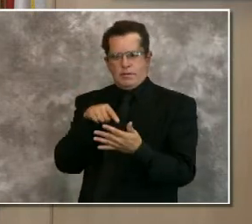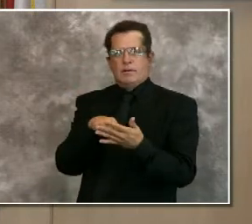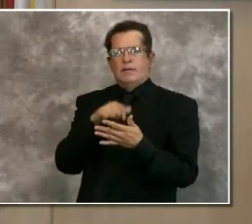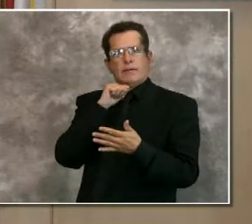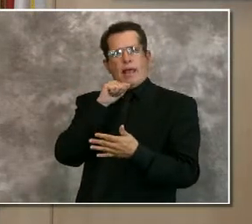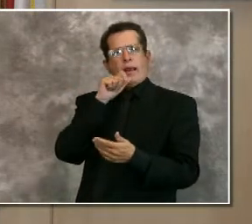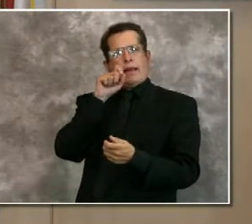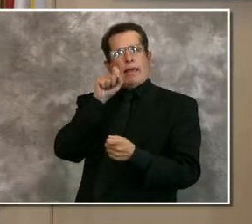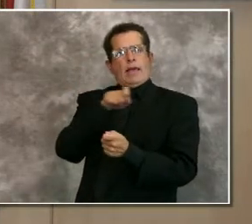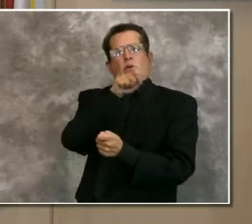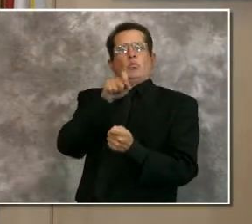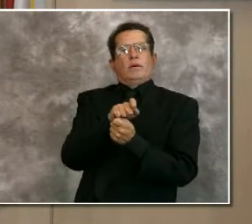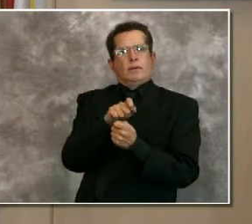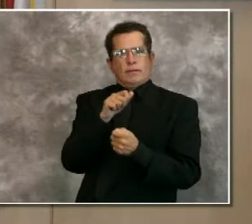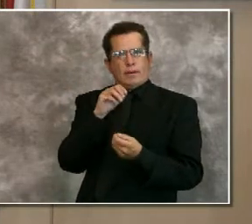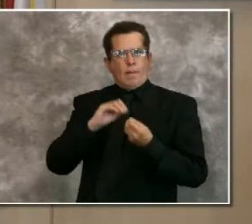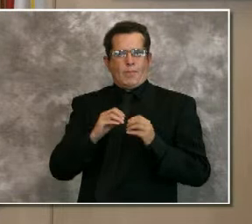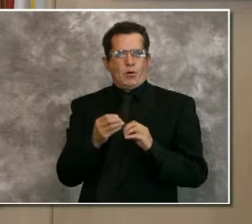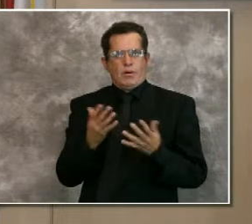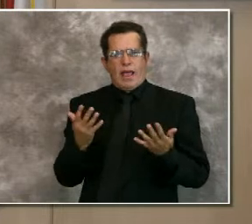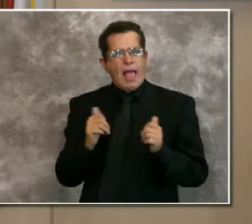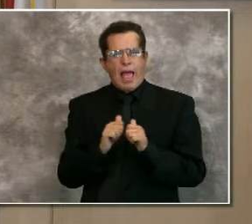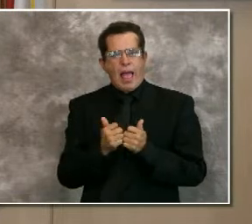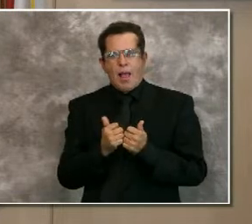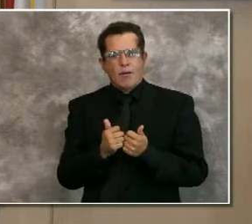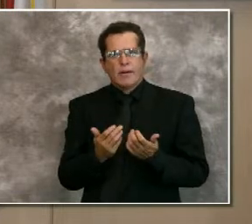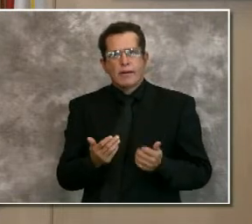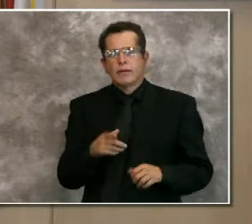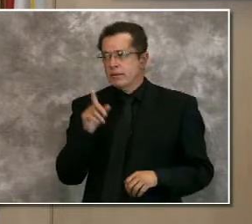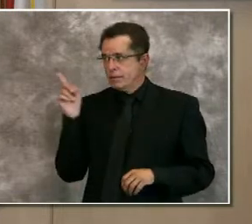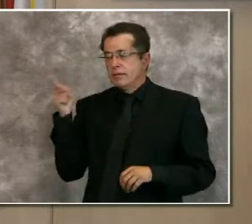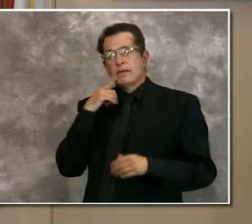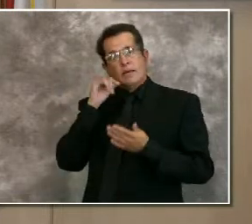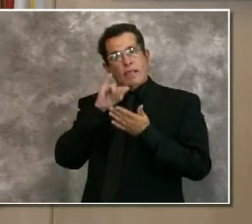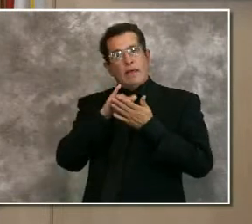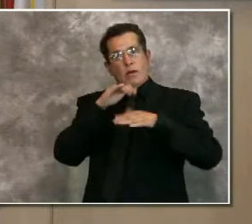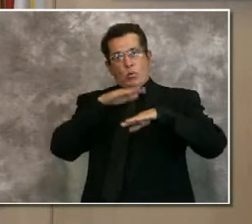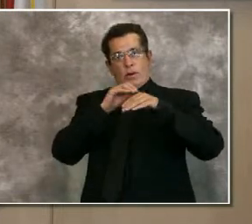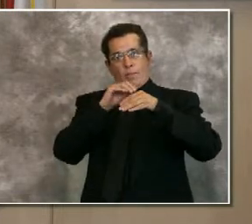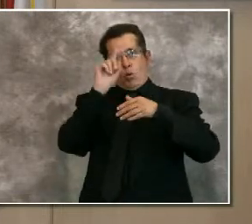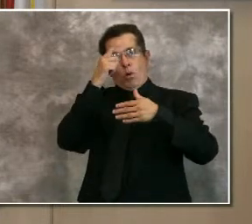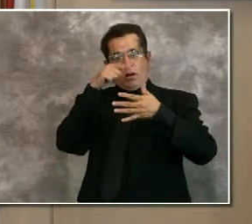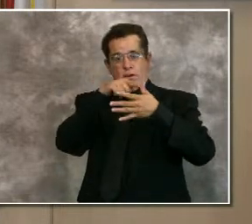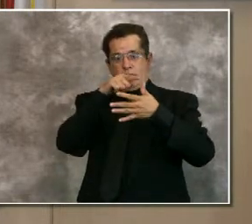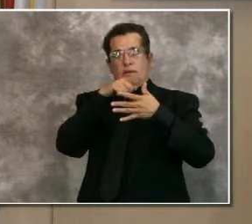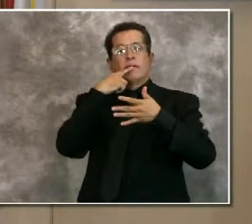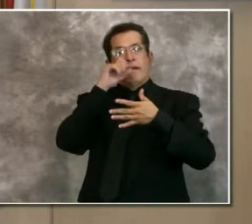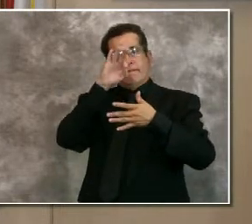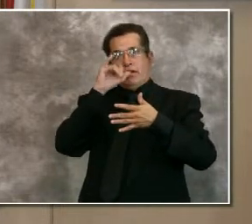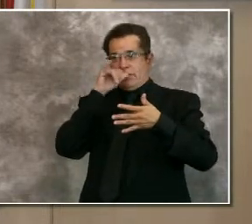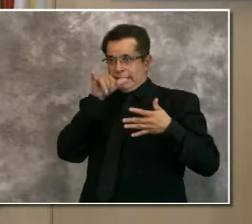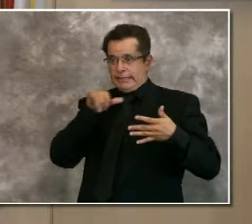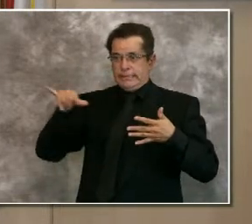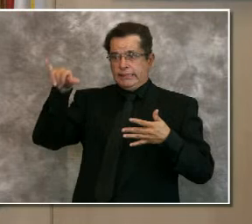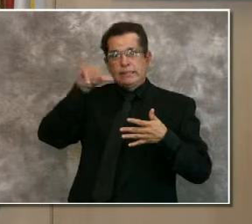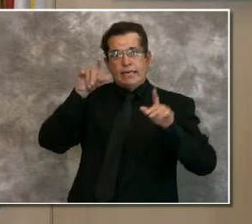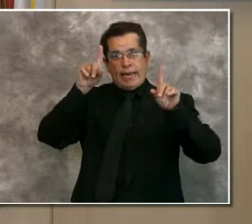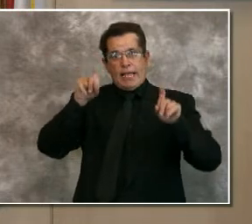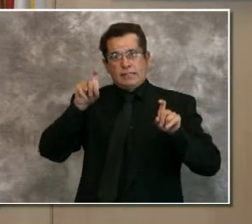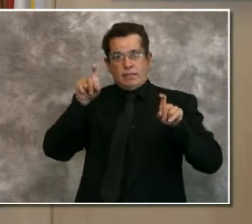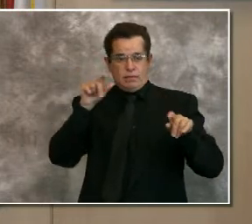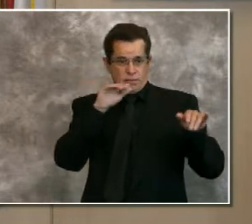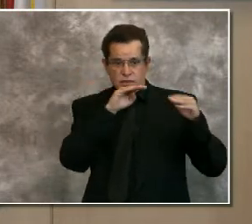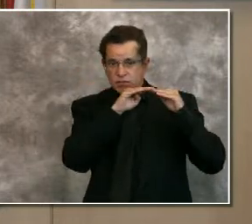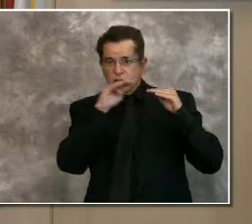Well, as is stated for trigger number one, if there's been an inconsistency in testing and it has not been